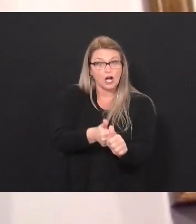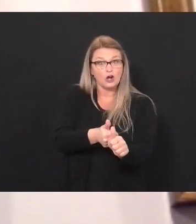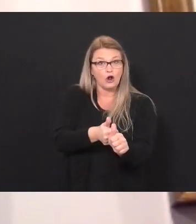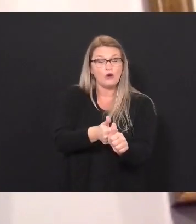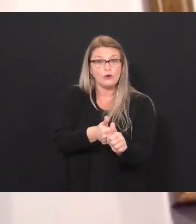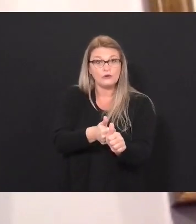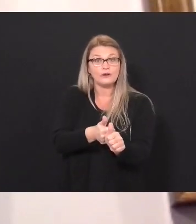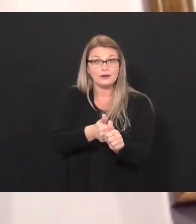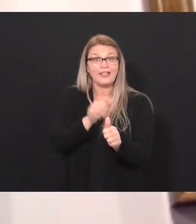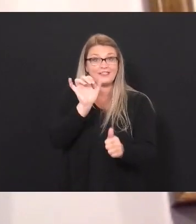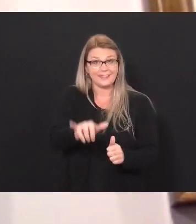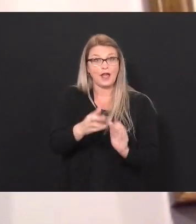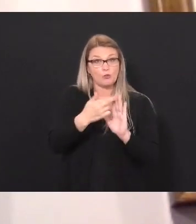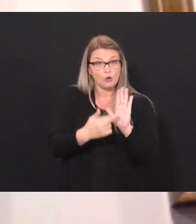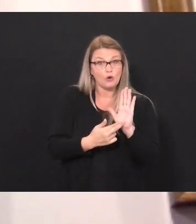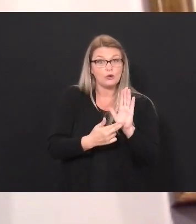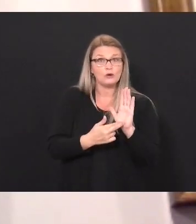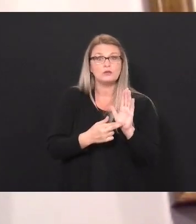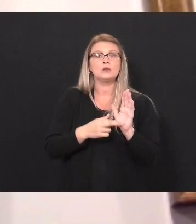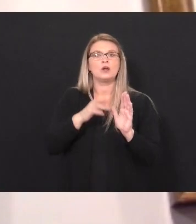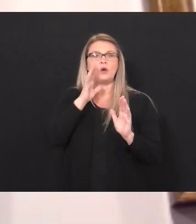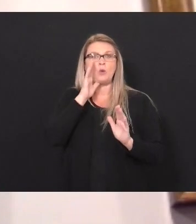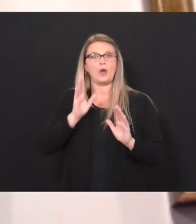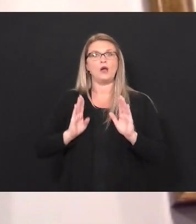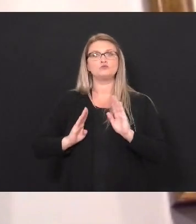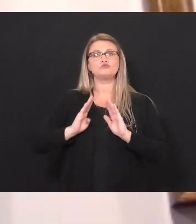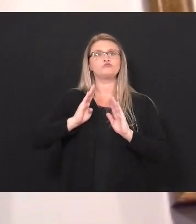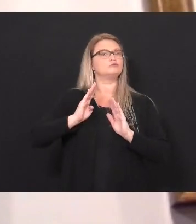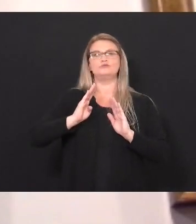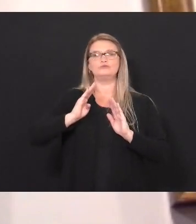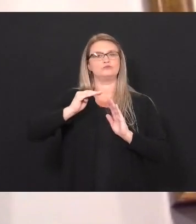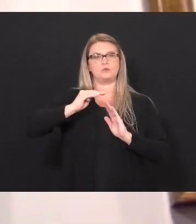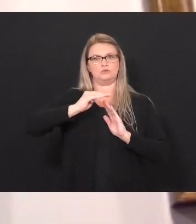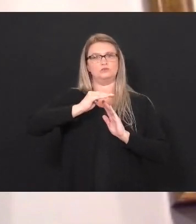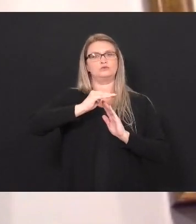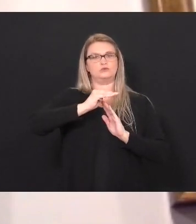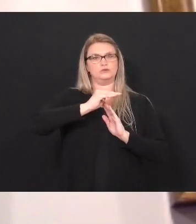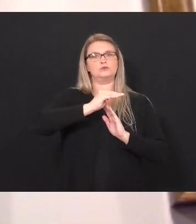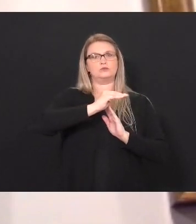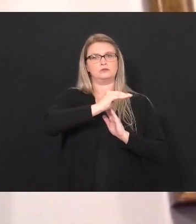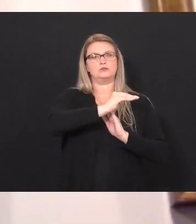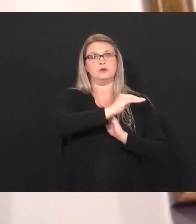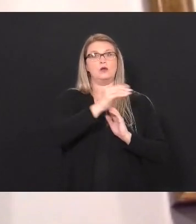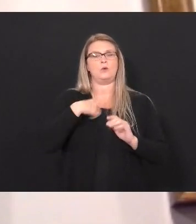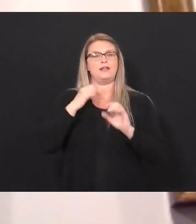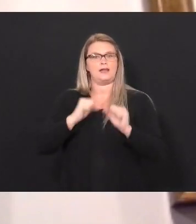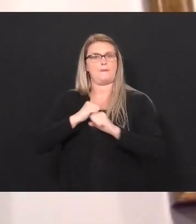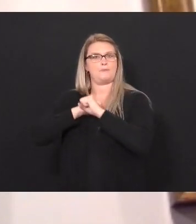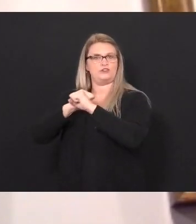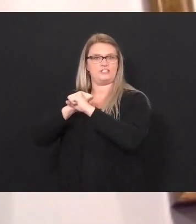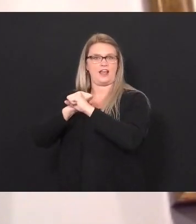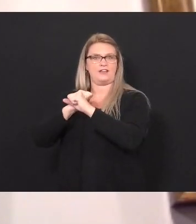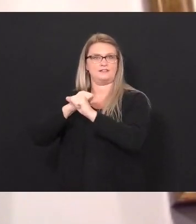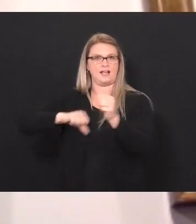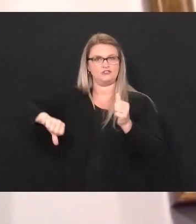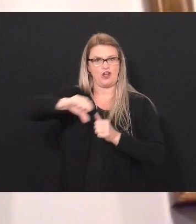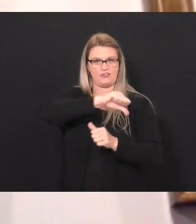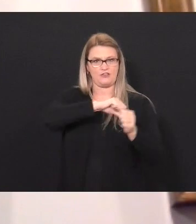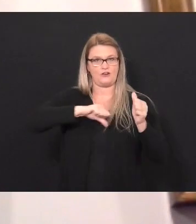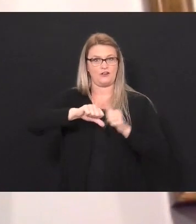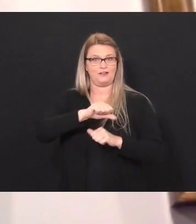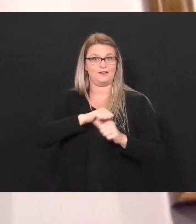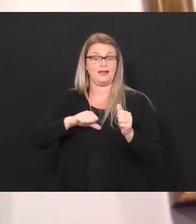we will continue to flatten the curve, protect each other, and make sure that we lose no more West